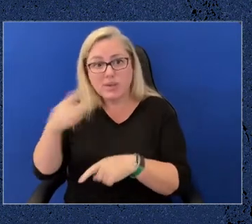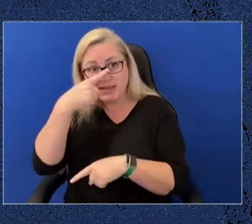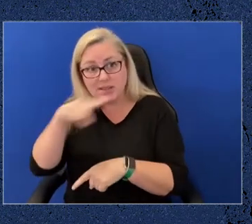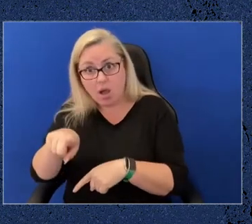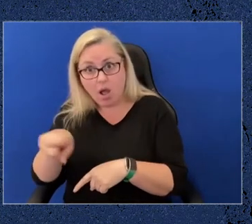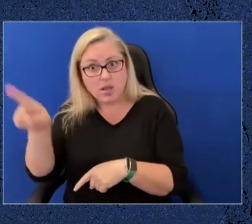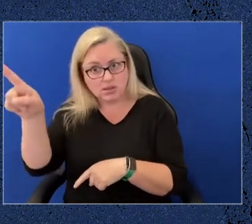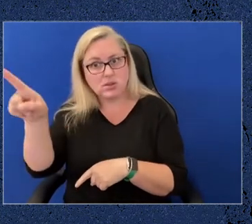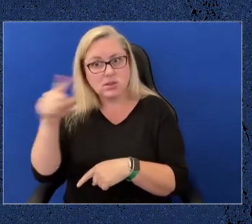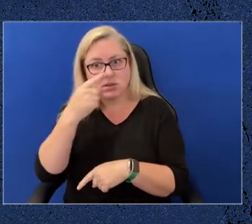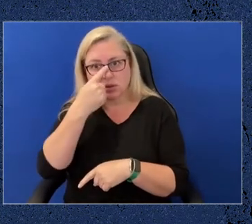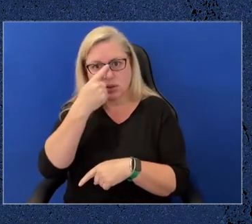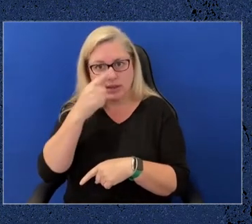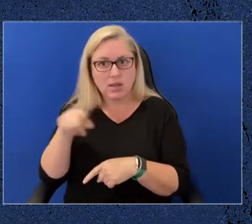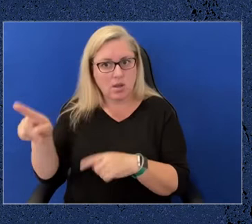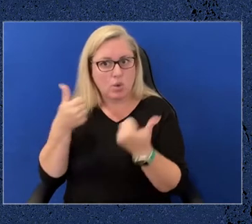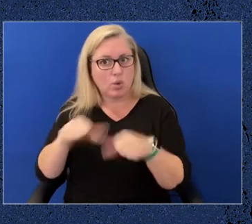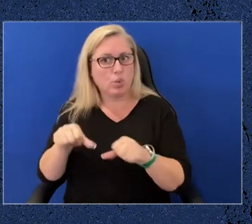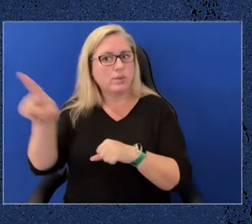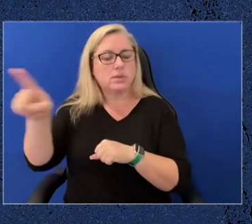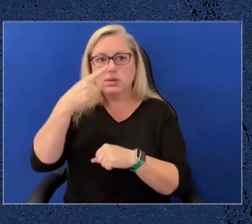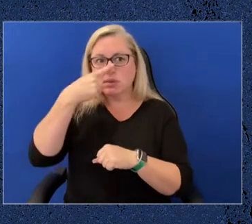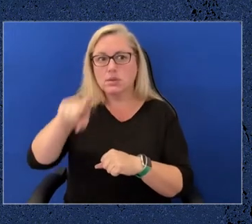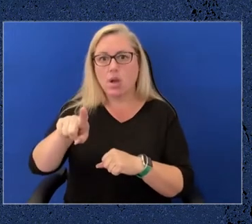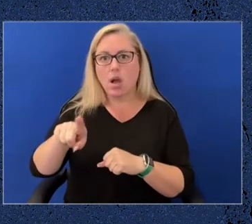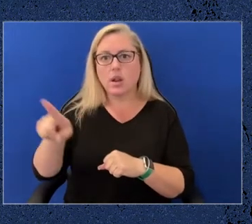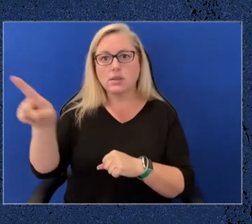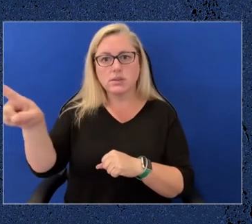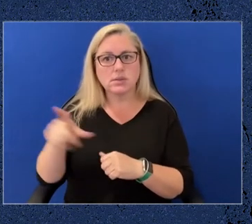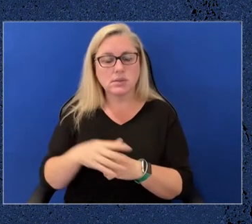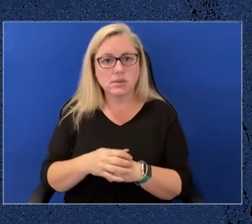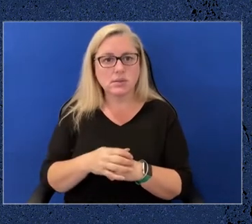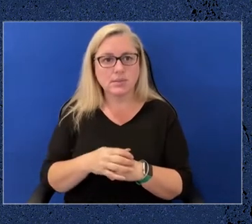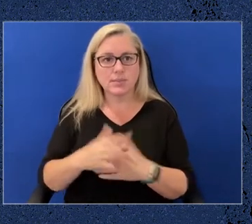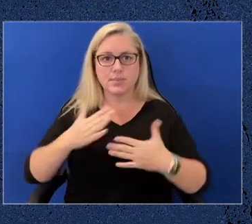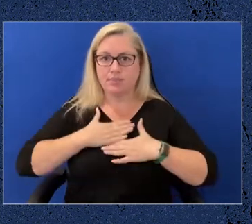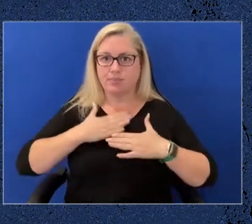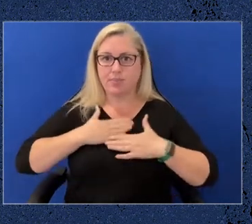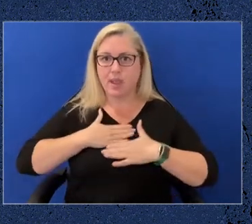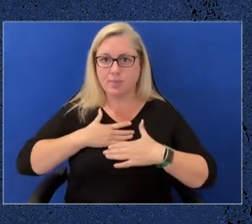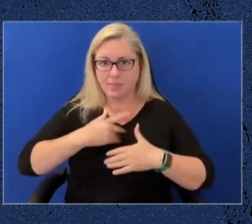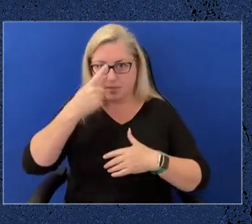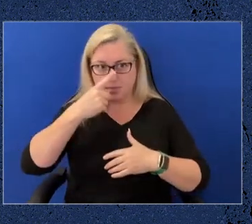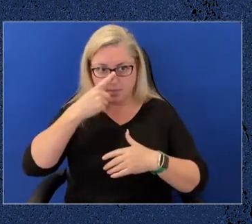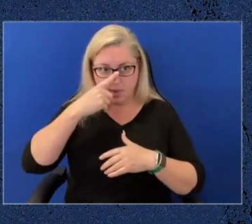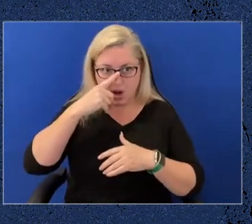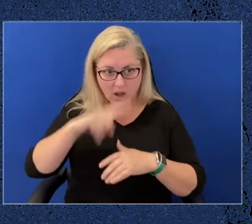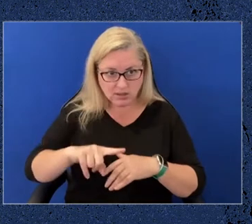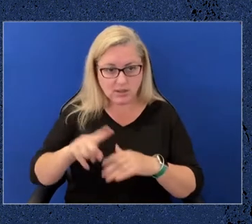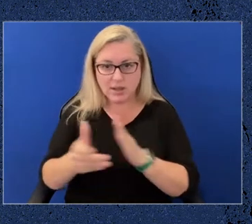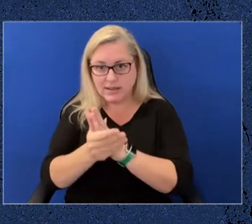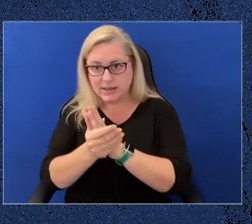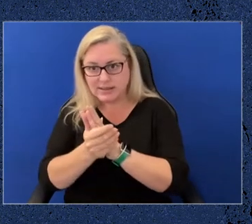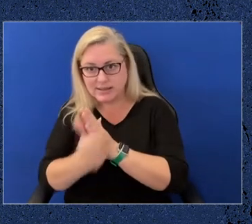started working with Indigenous sciences, was in Thailand. And my Thai skills are quite good, and I was trying to explain to people what stormwater